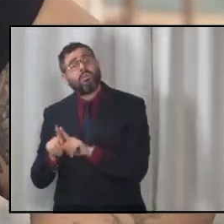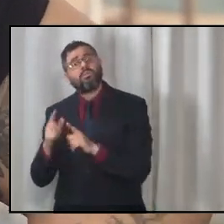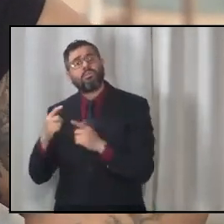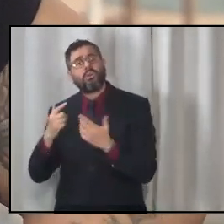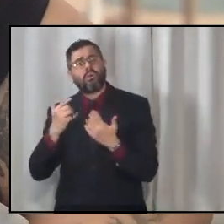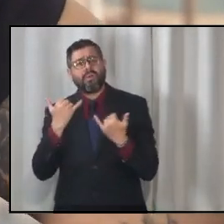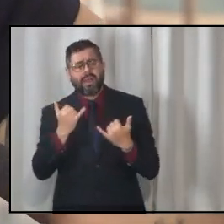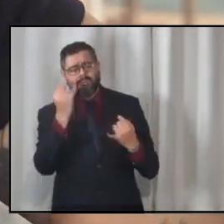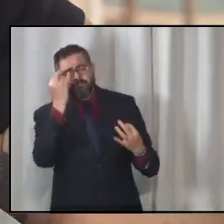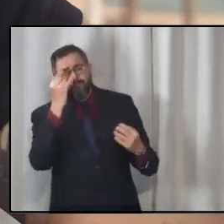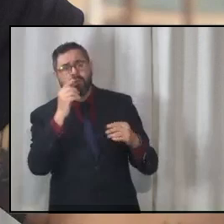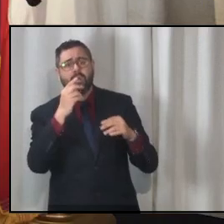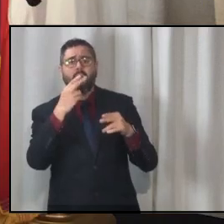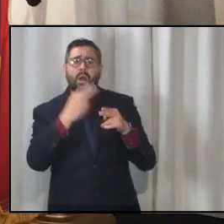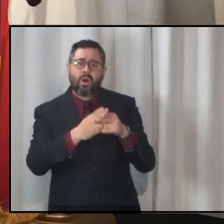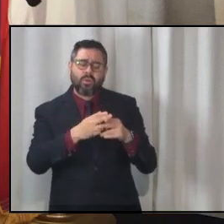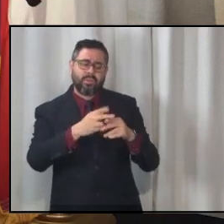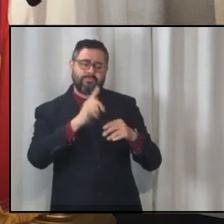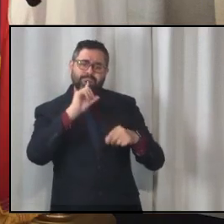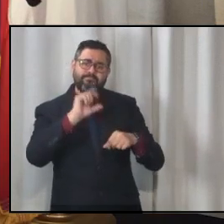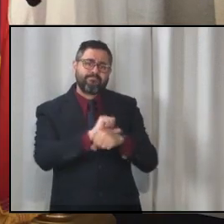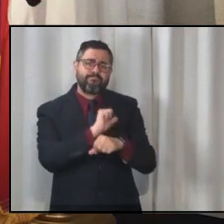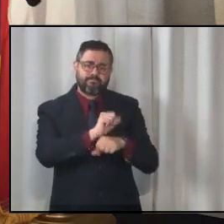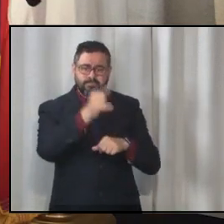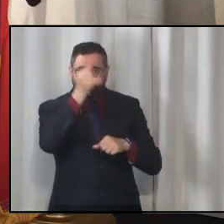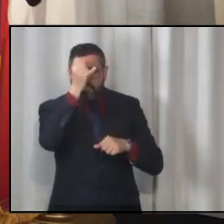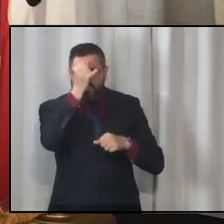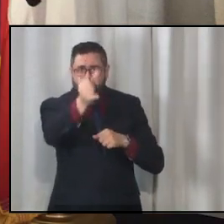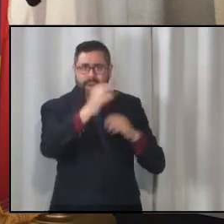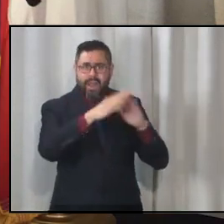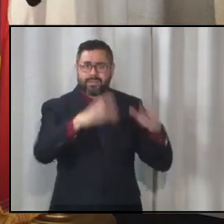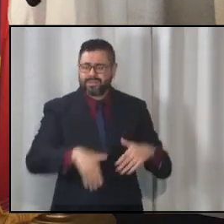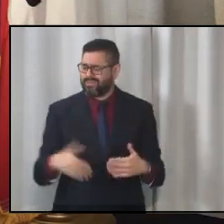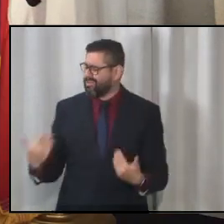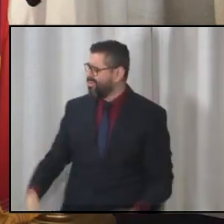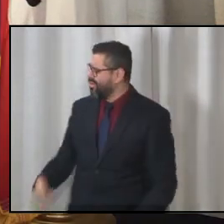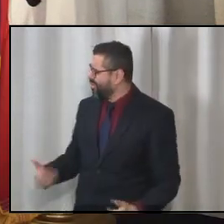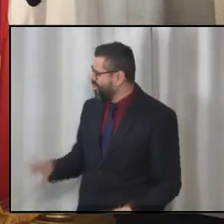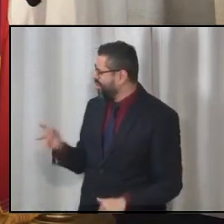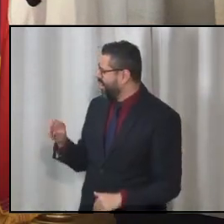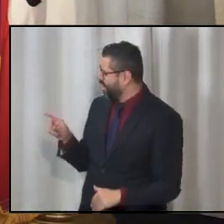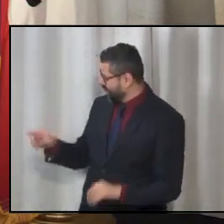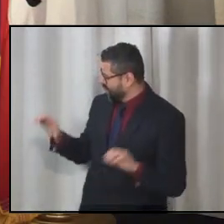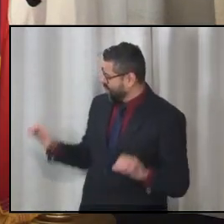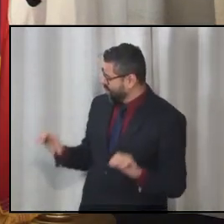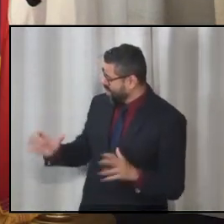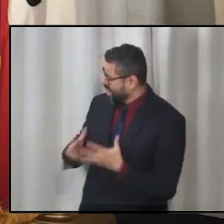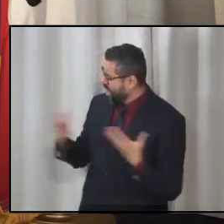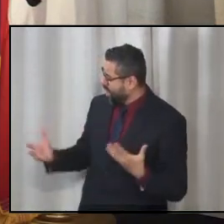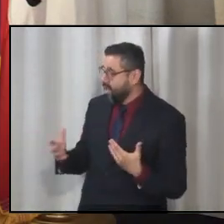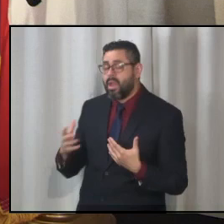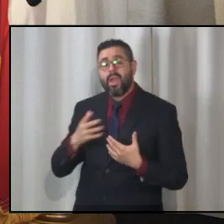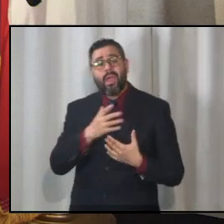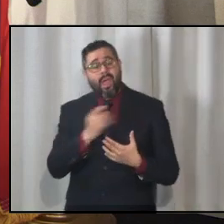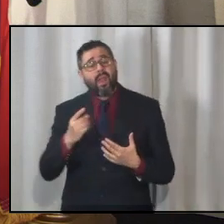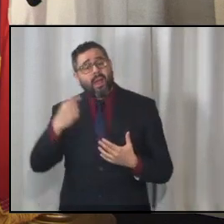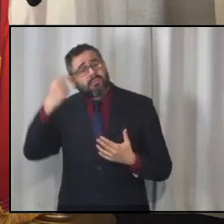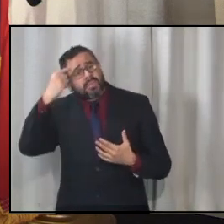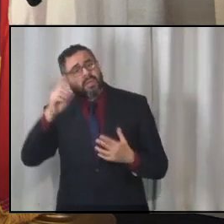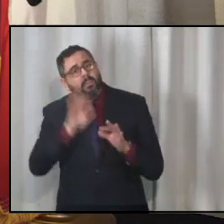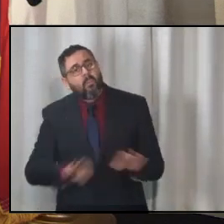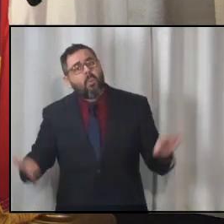housing. So yeah, that's a little bit of my role with the city. Yeah, you're doing a lot, and I think the interdepartmental stuff is important. A lot of times